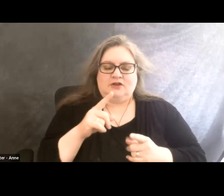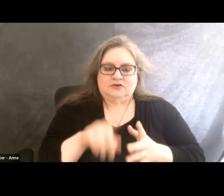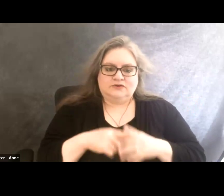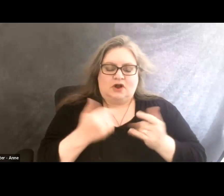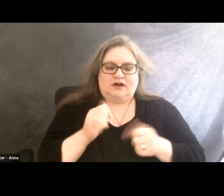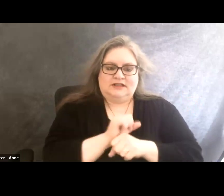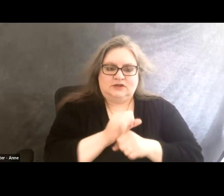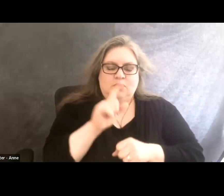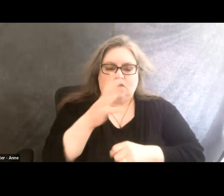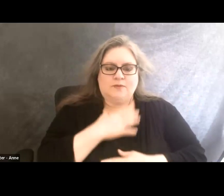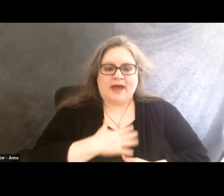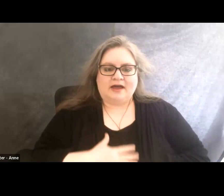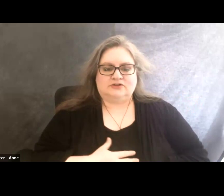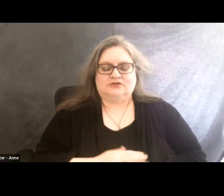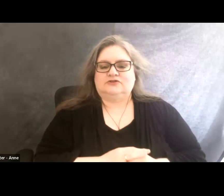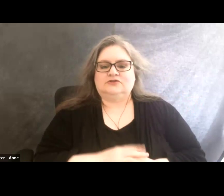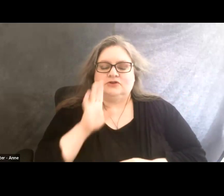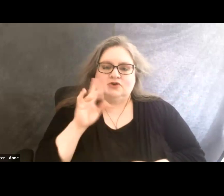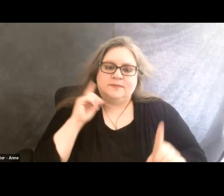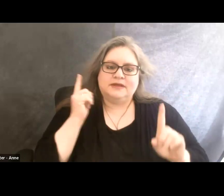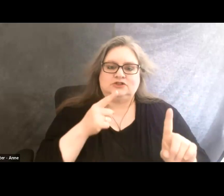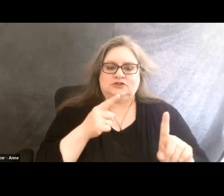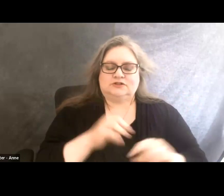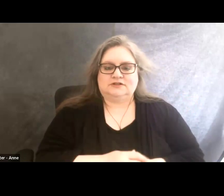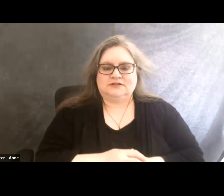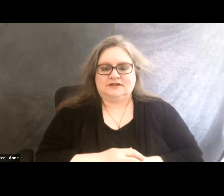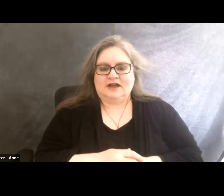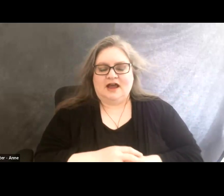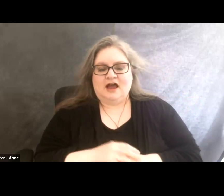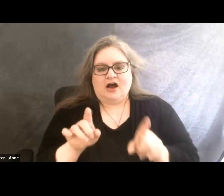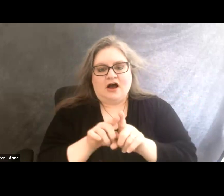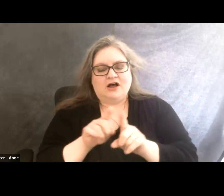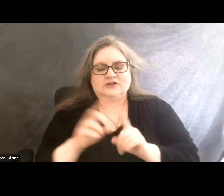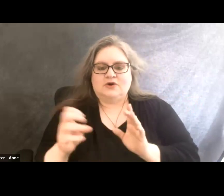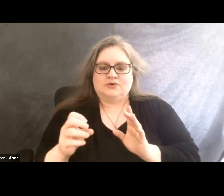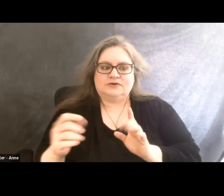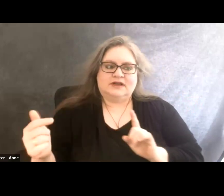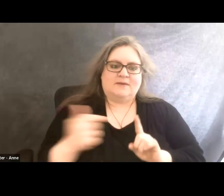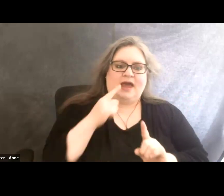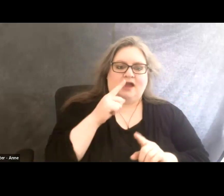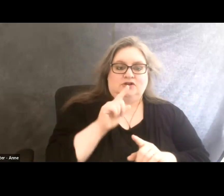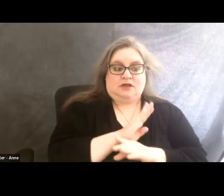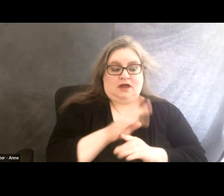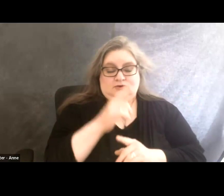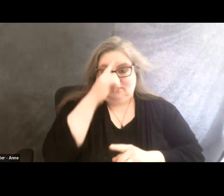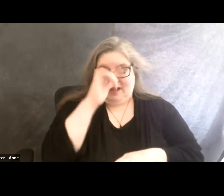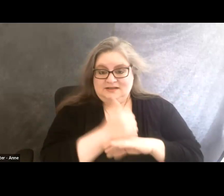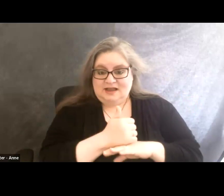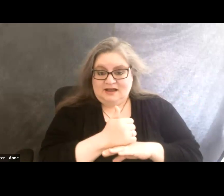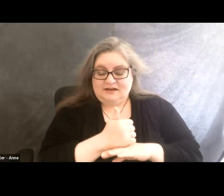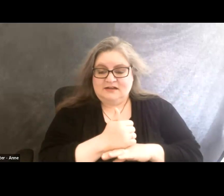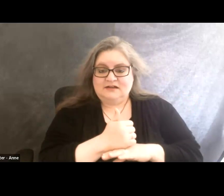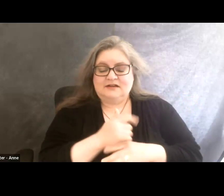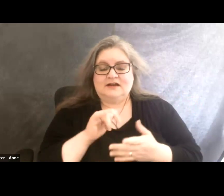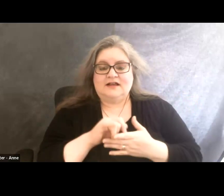your passion, your mission, right? And also, to come back to the entrepreneurial mindset piece, this